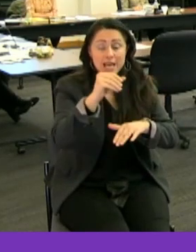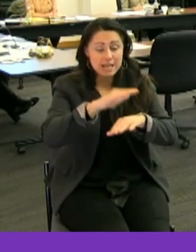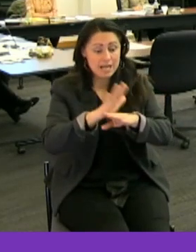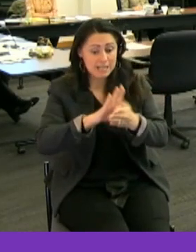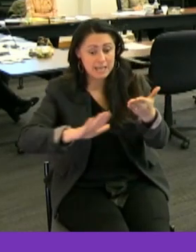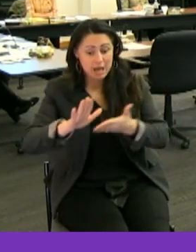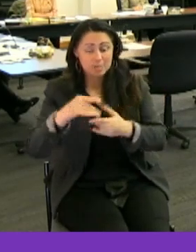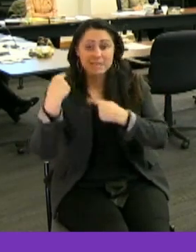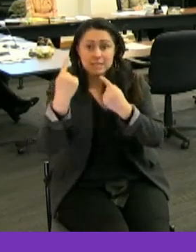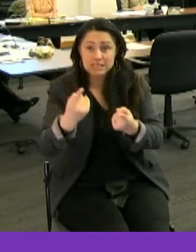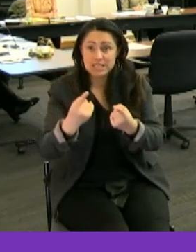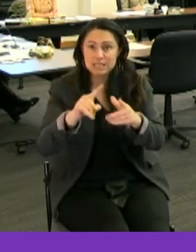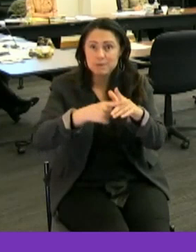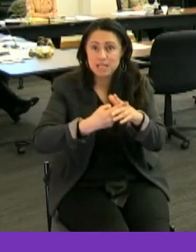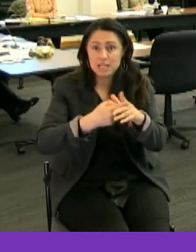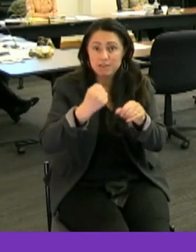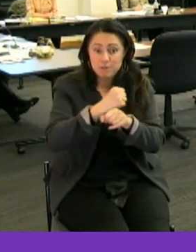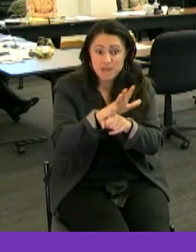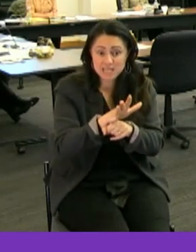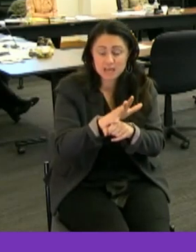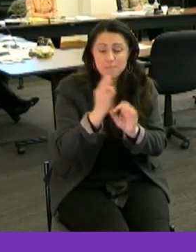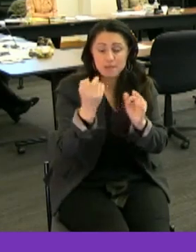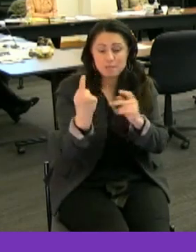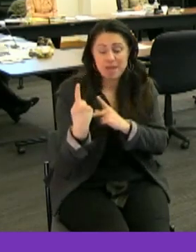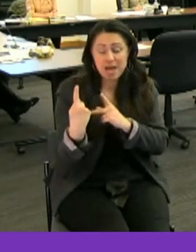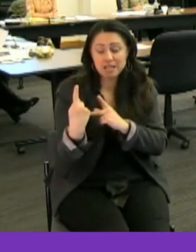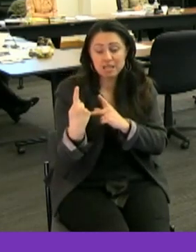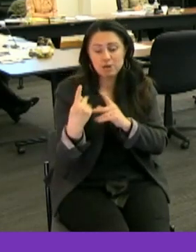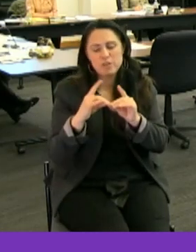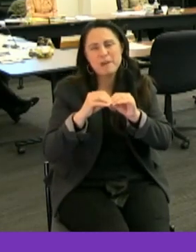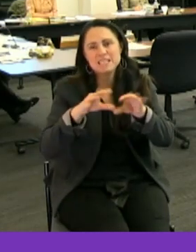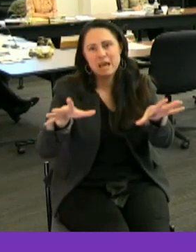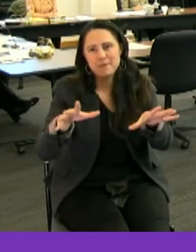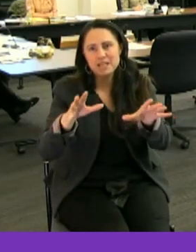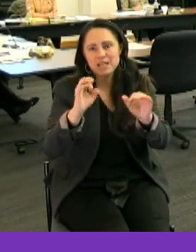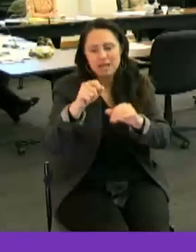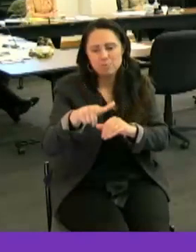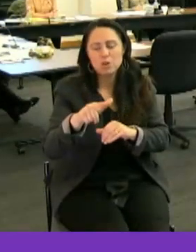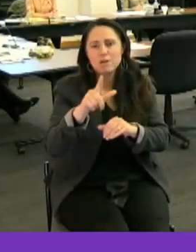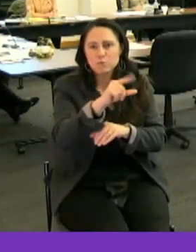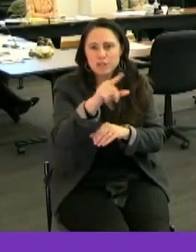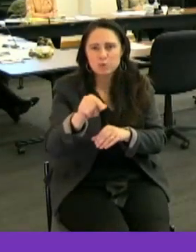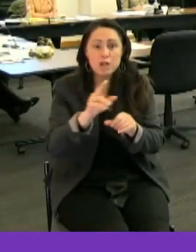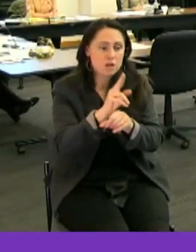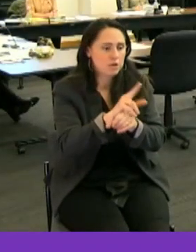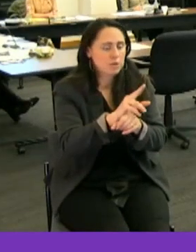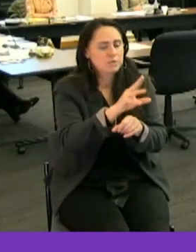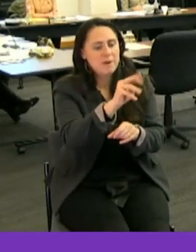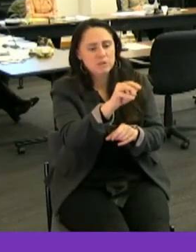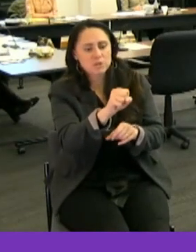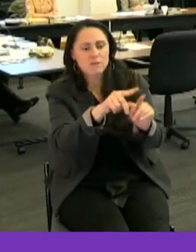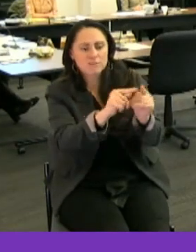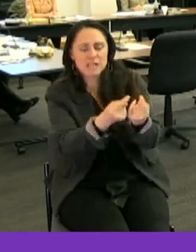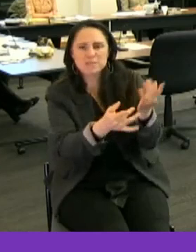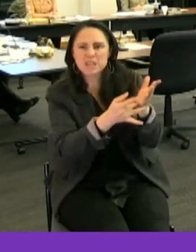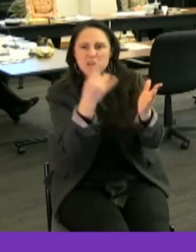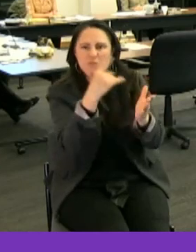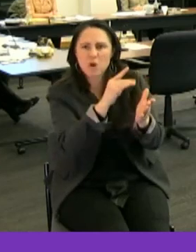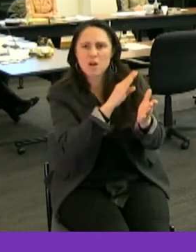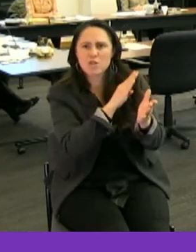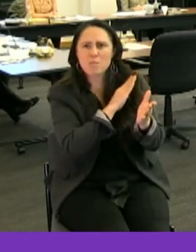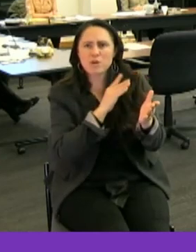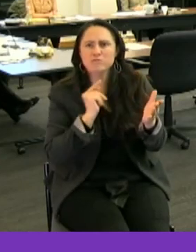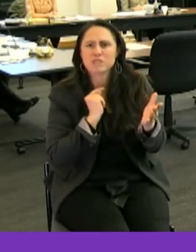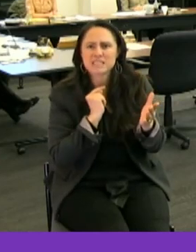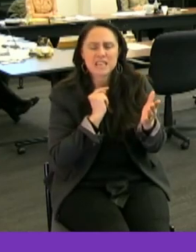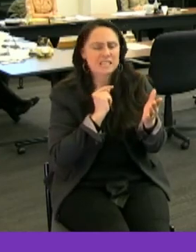campus since the beginning of the pandemic back in April of 2020. We're utilizing Microsoft Teams technology for the Board of Trustees,